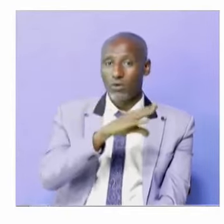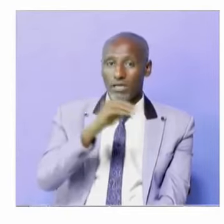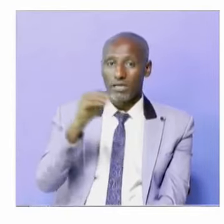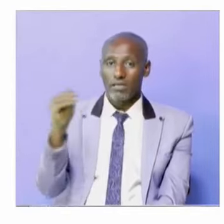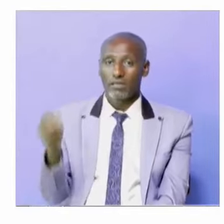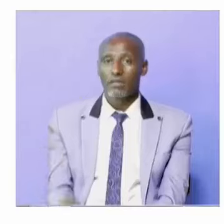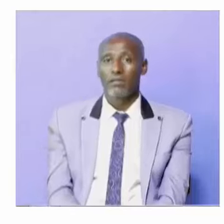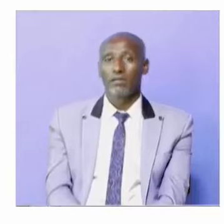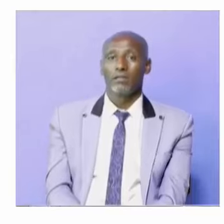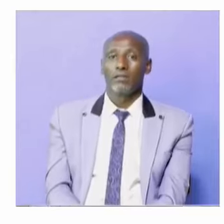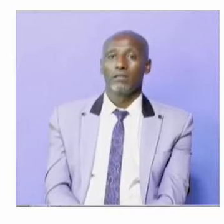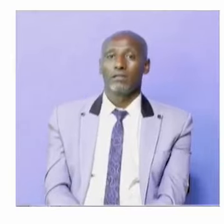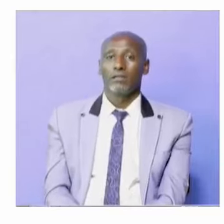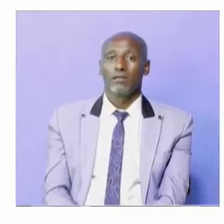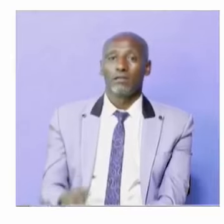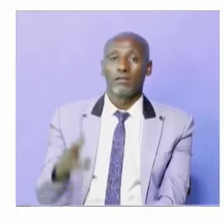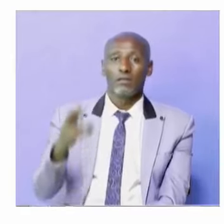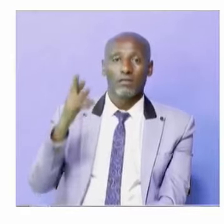Mr.